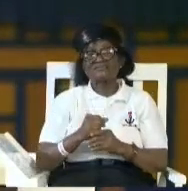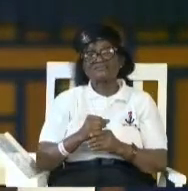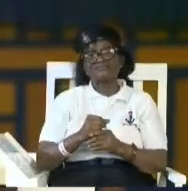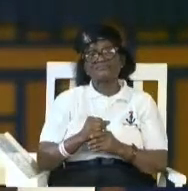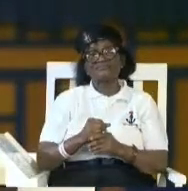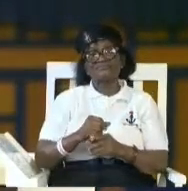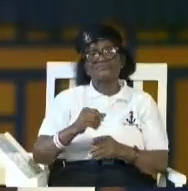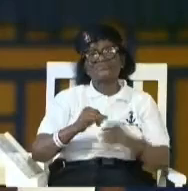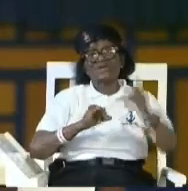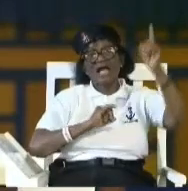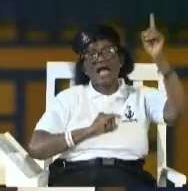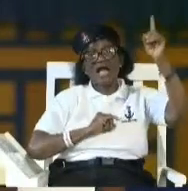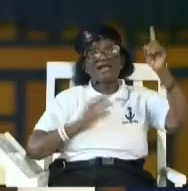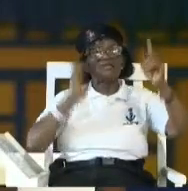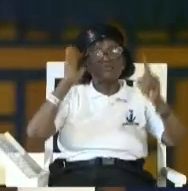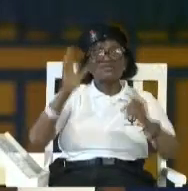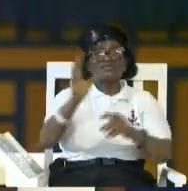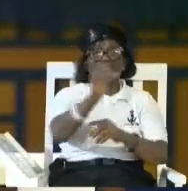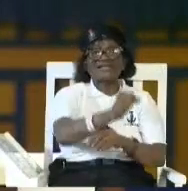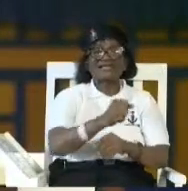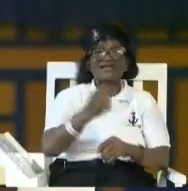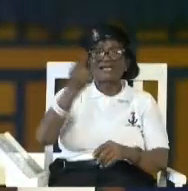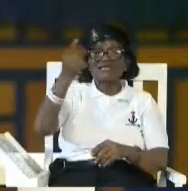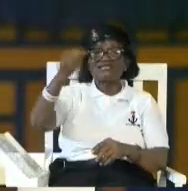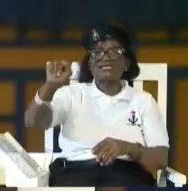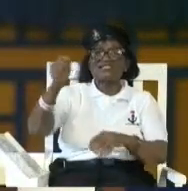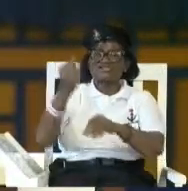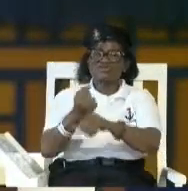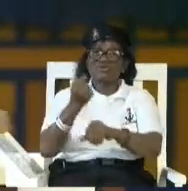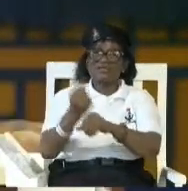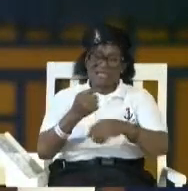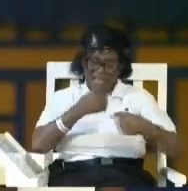I will take the stony heart out of your flesh